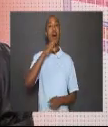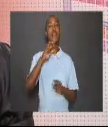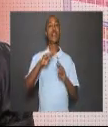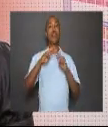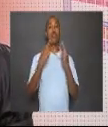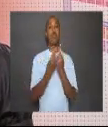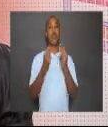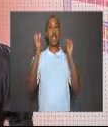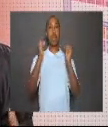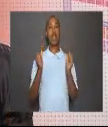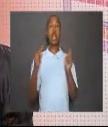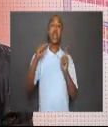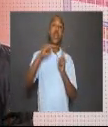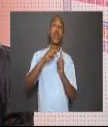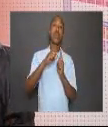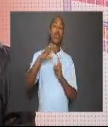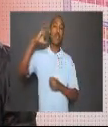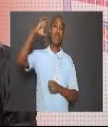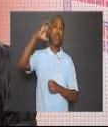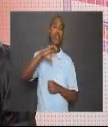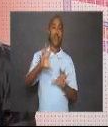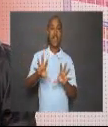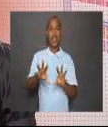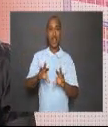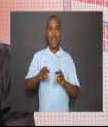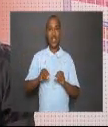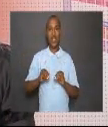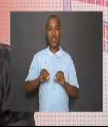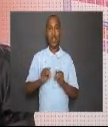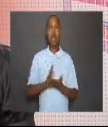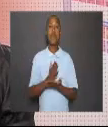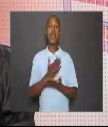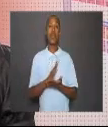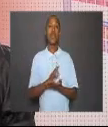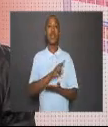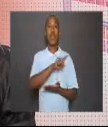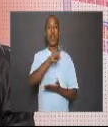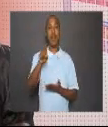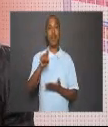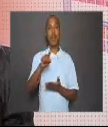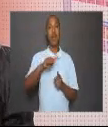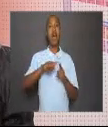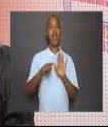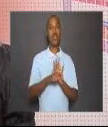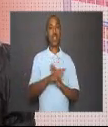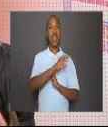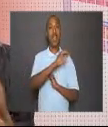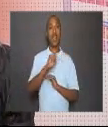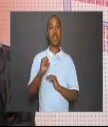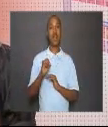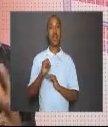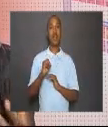temperature due to the forces of attraction between their ions, and